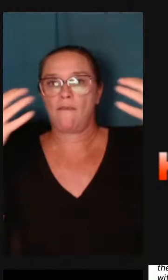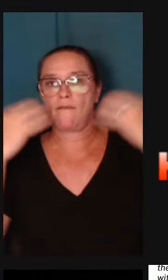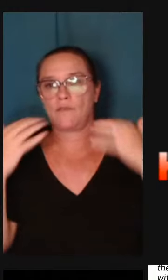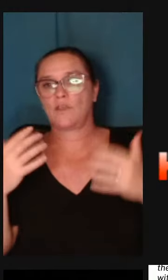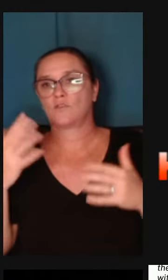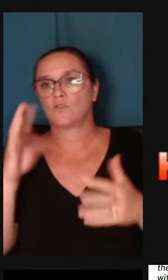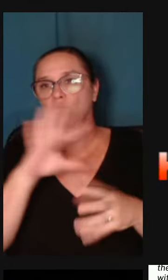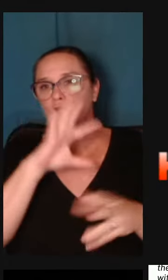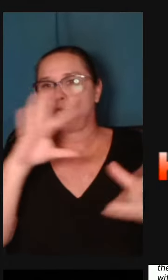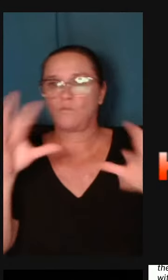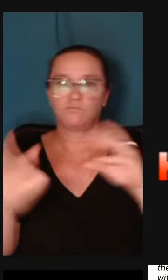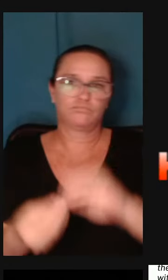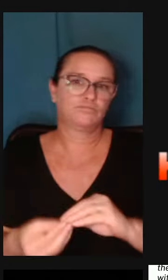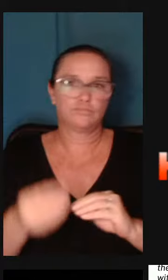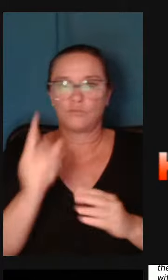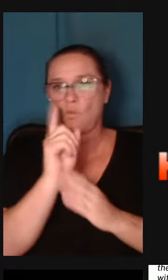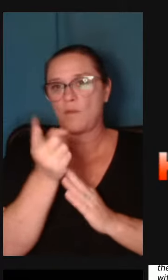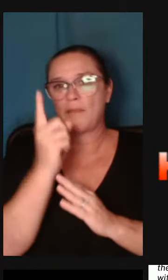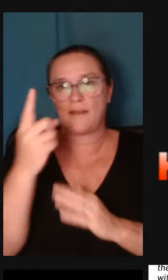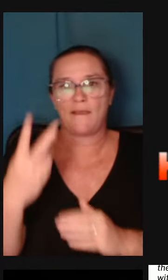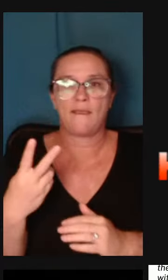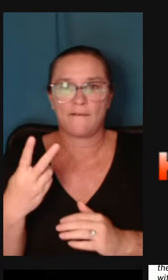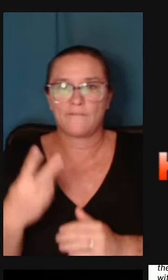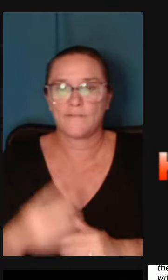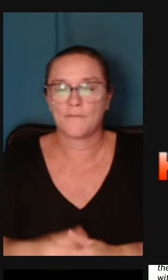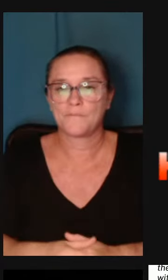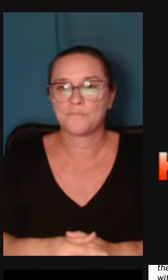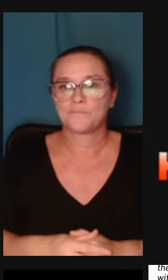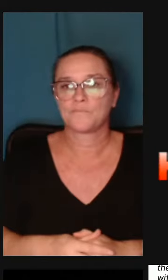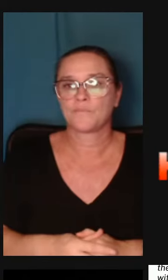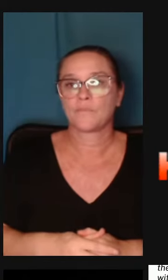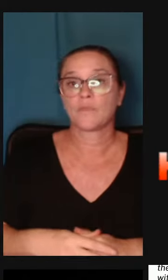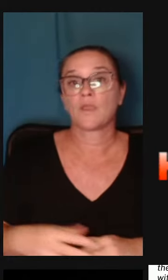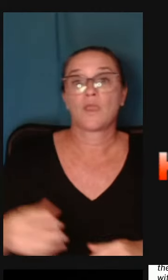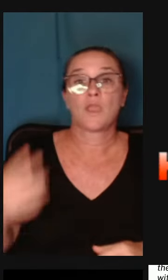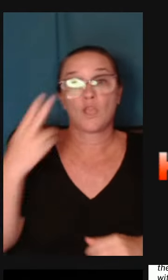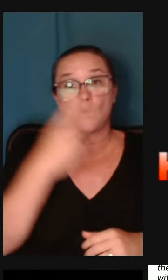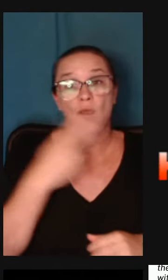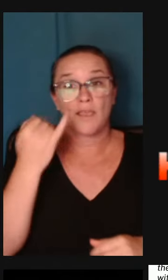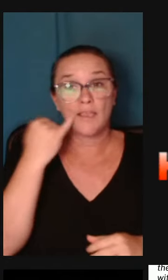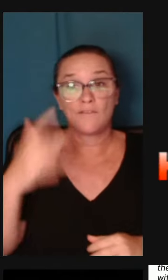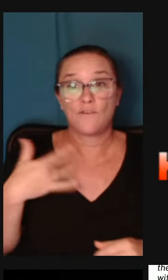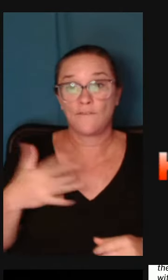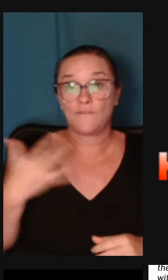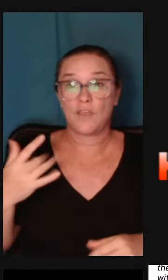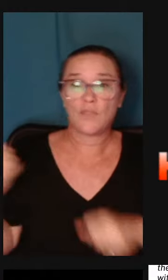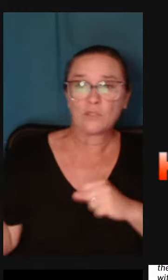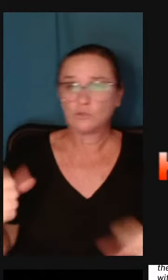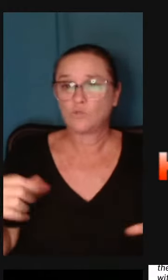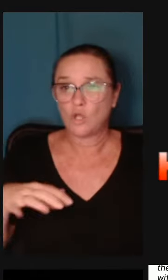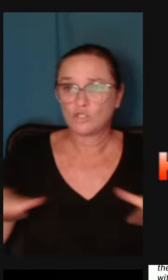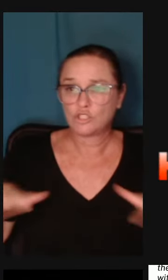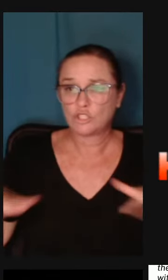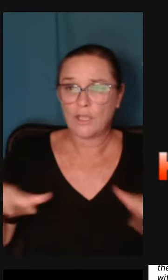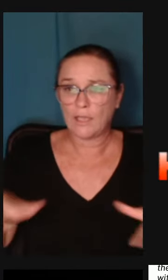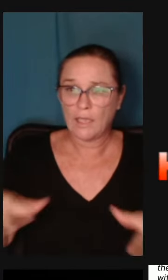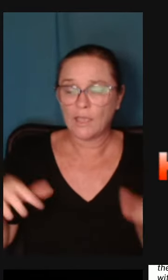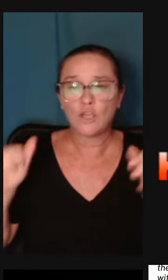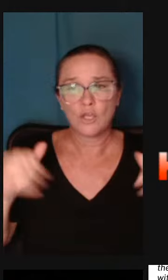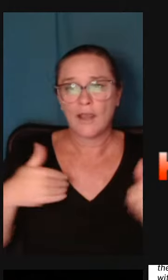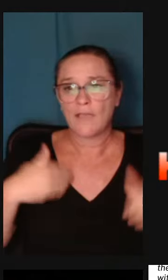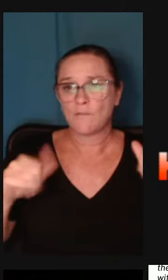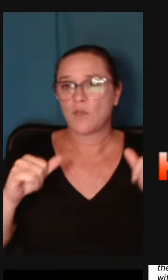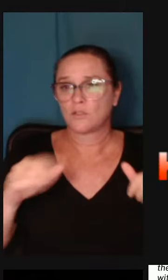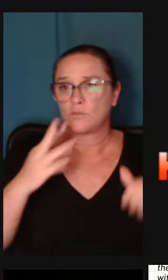So here's what you need to know. In Hawaii, when you feel strong shaking that's the warning for potential tsunami, and people near